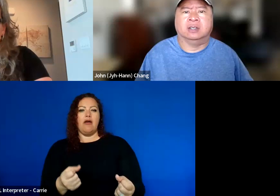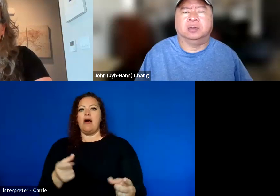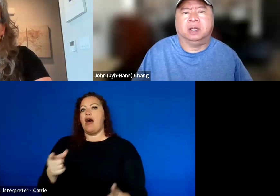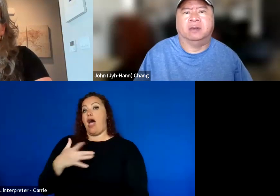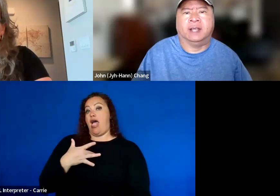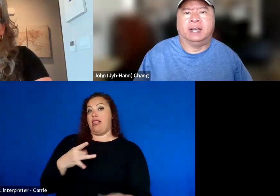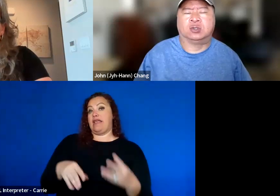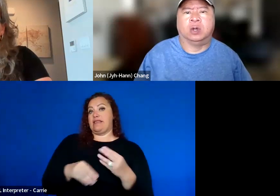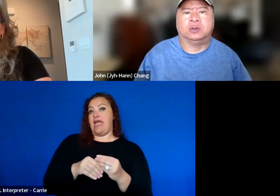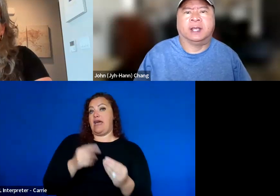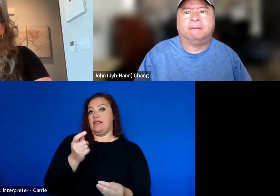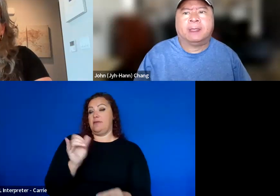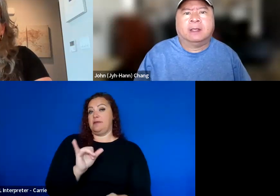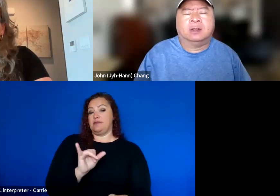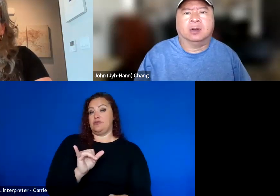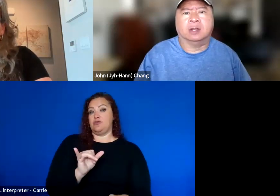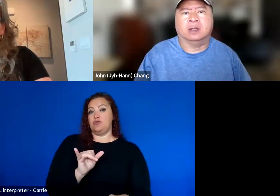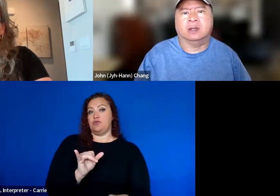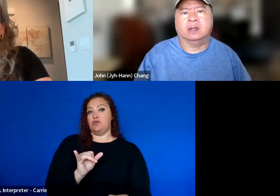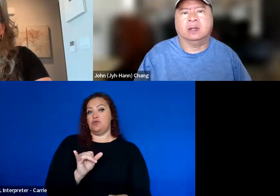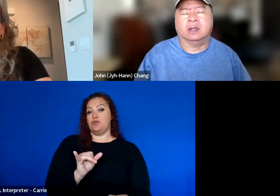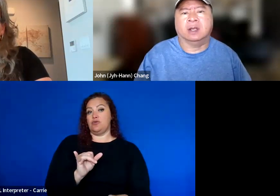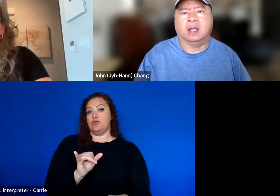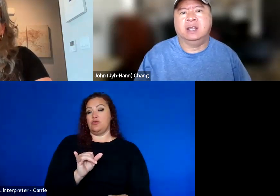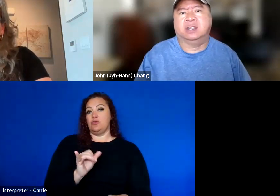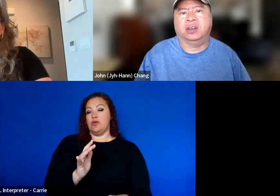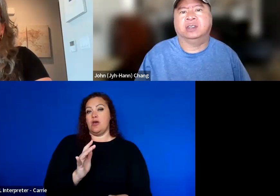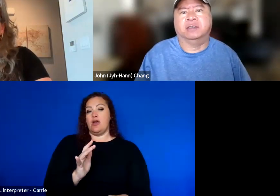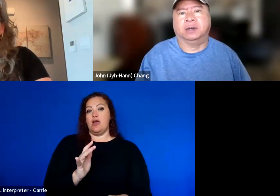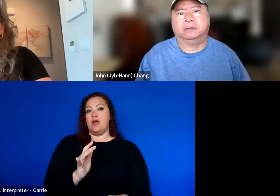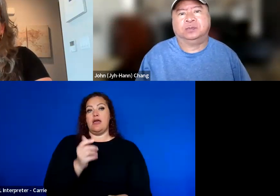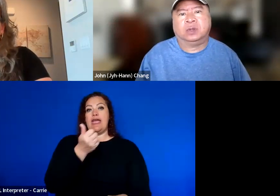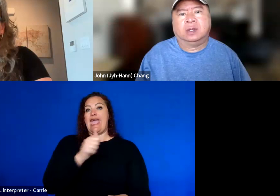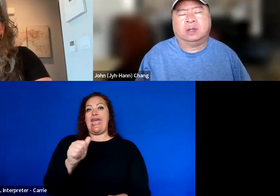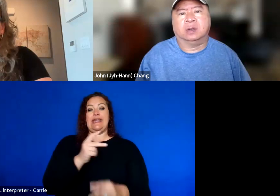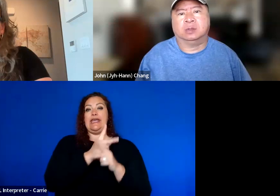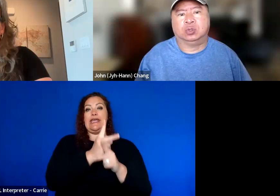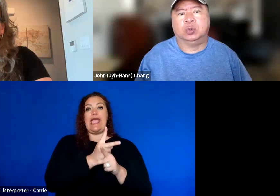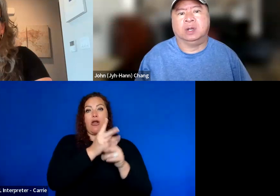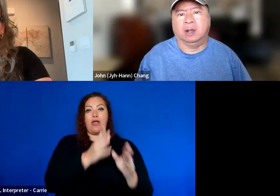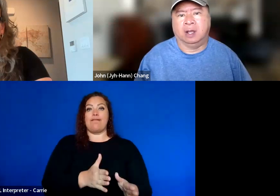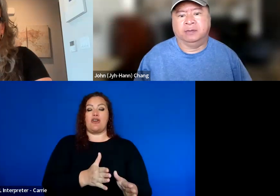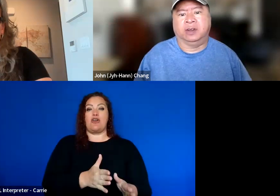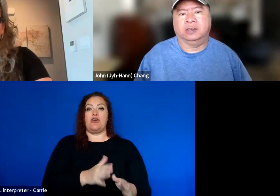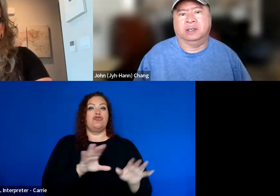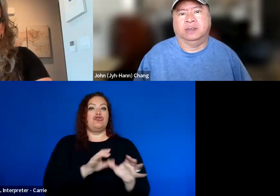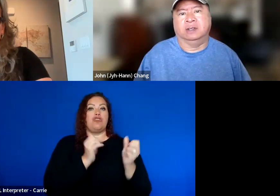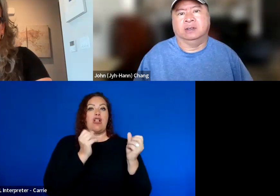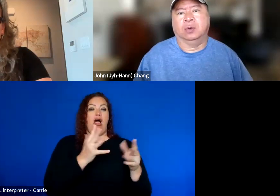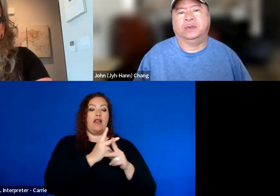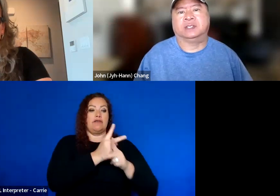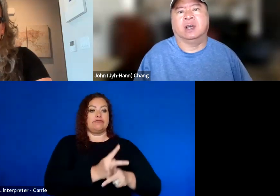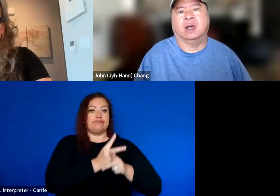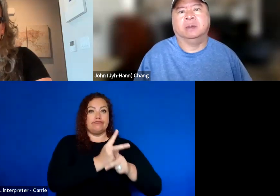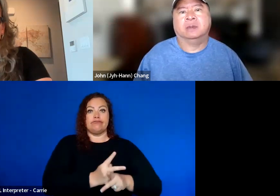add on a little bit of that as well, is that, you know any caregiver doing a lot of